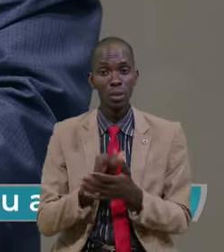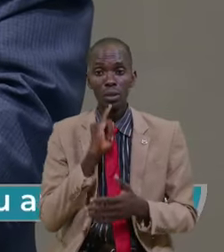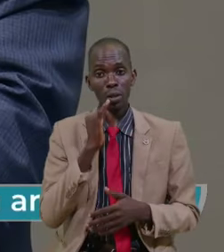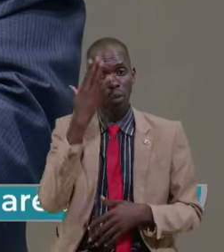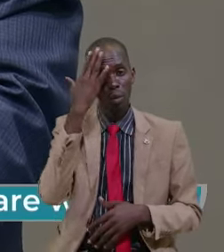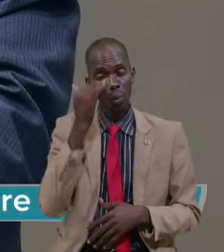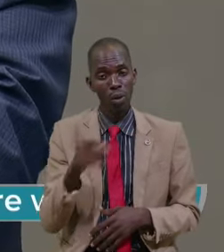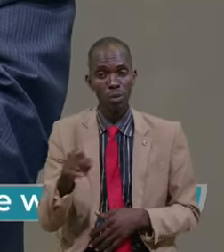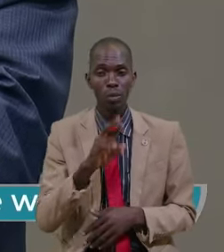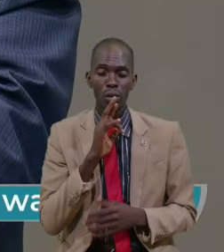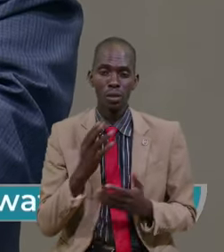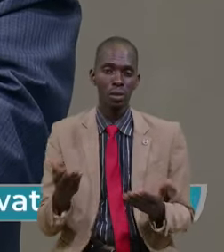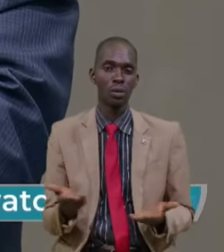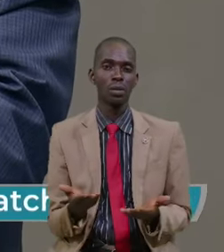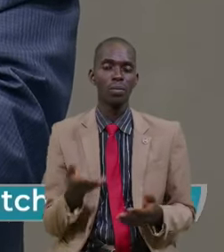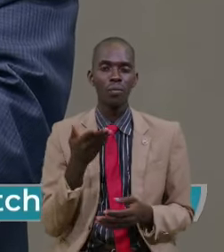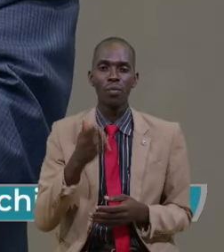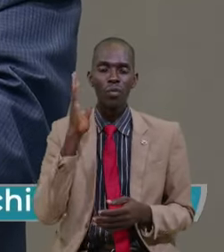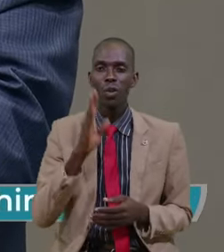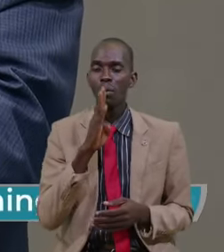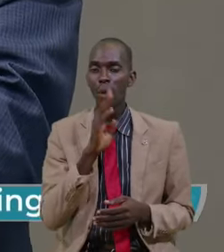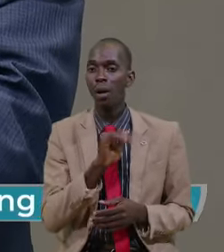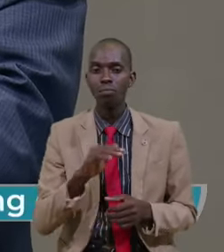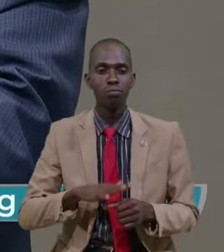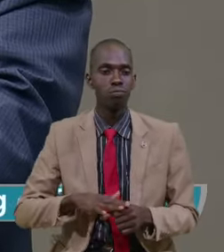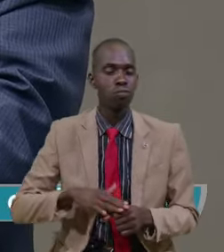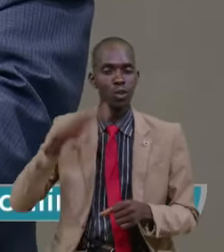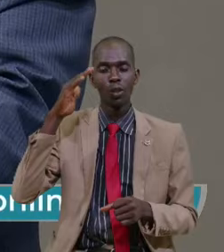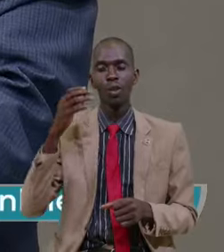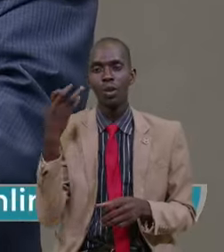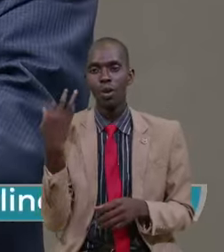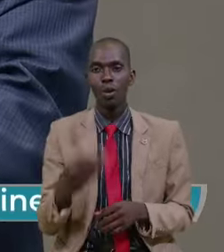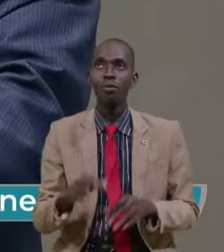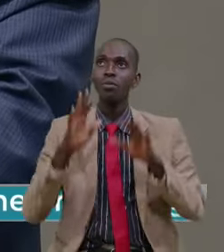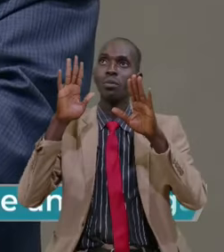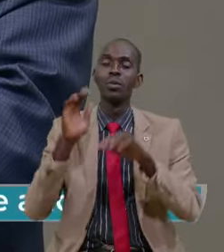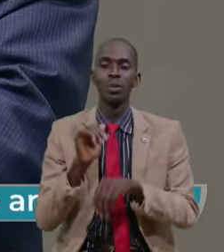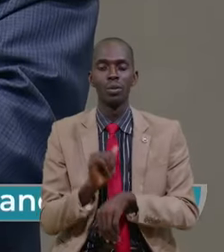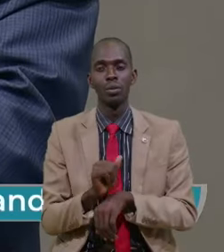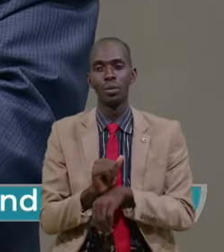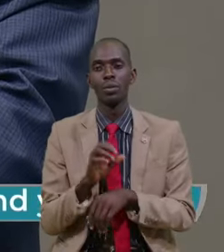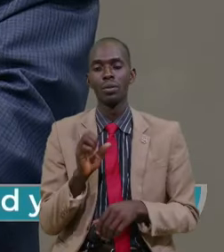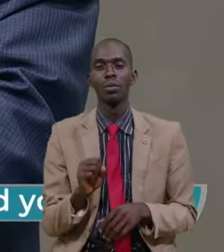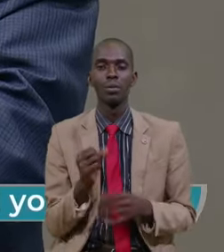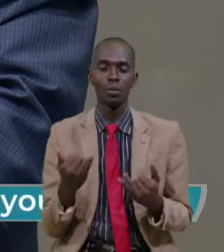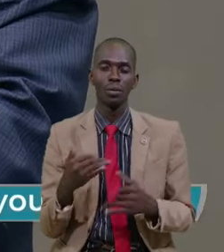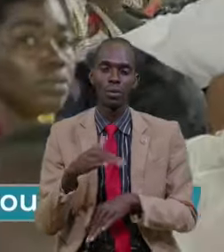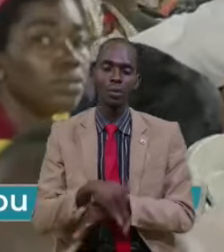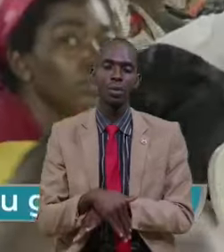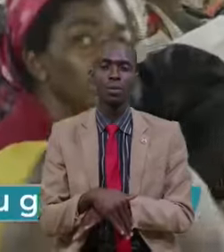There'll be an explosion tonight. Explosion of miracles. The